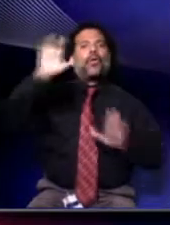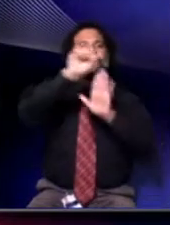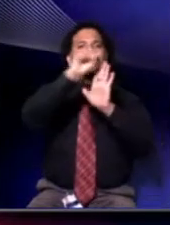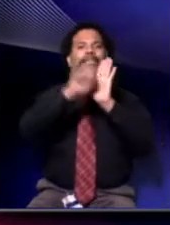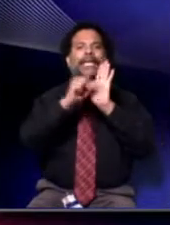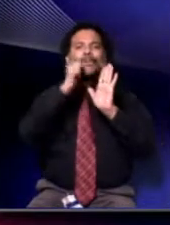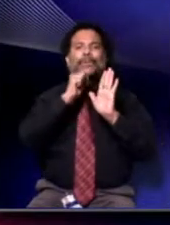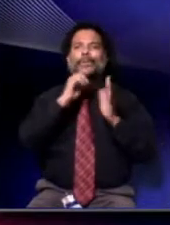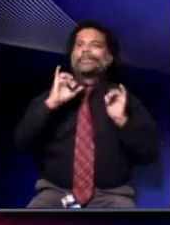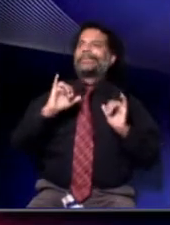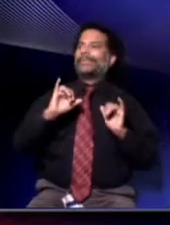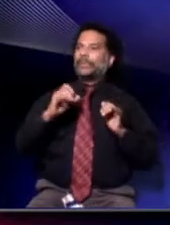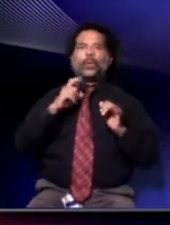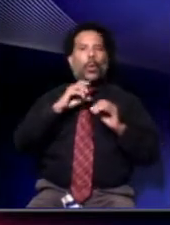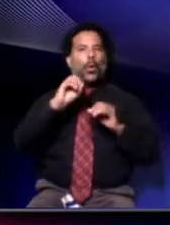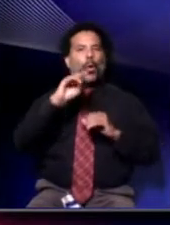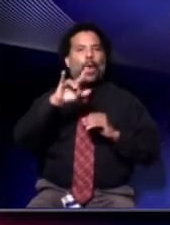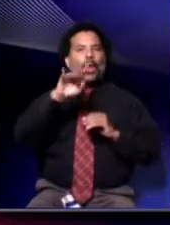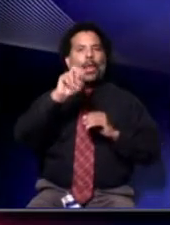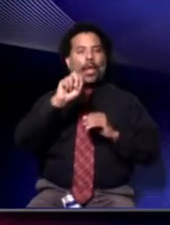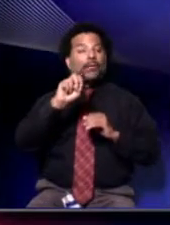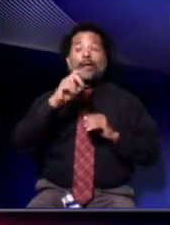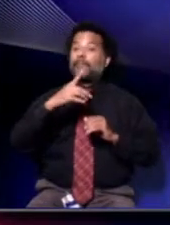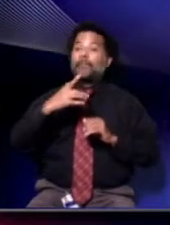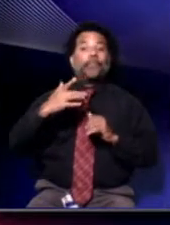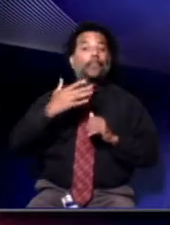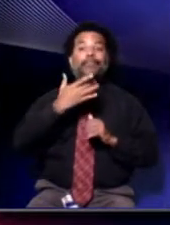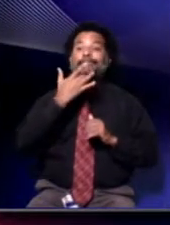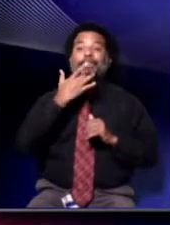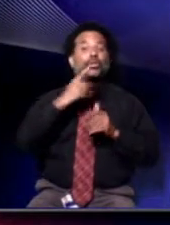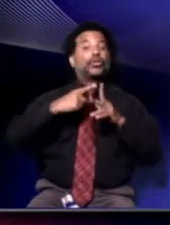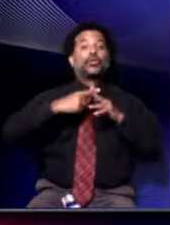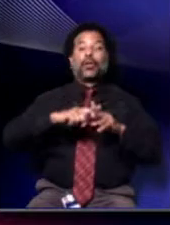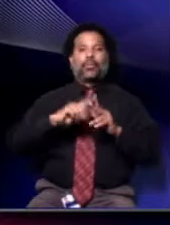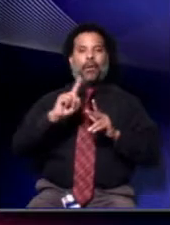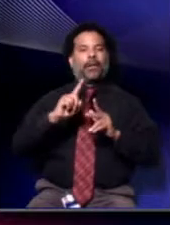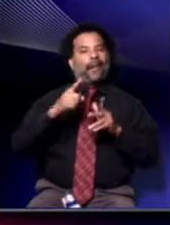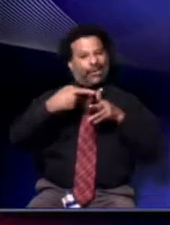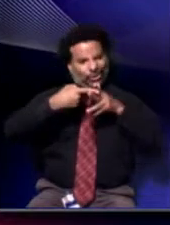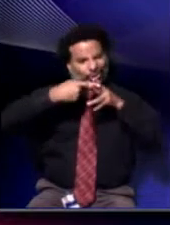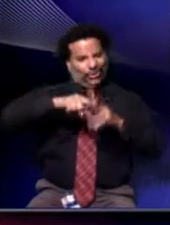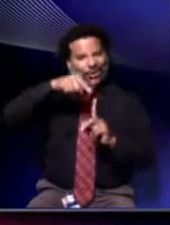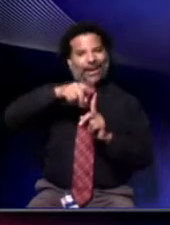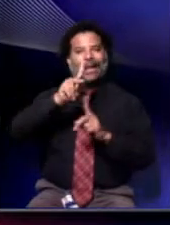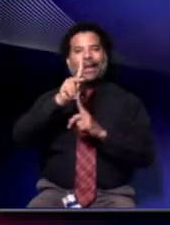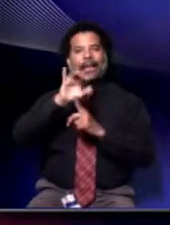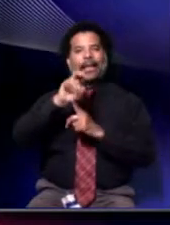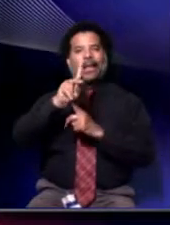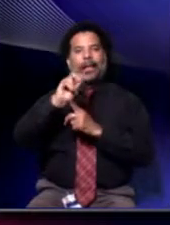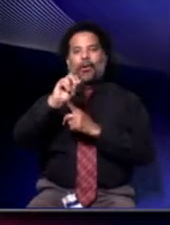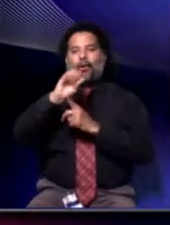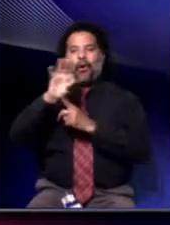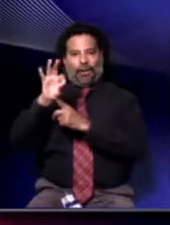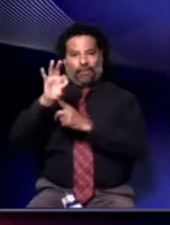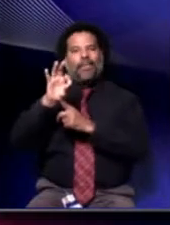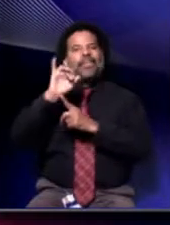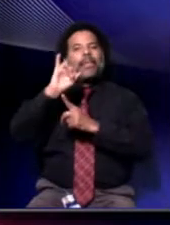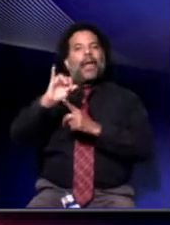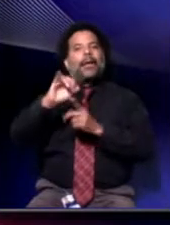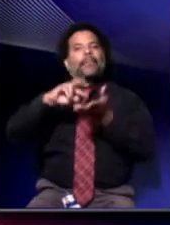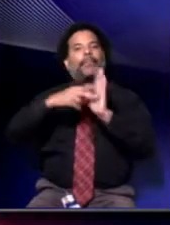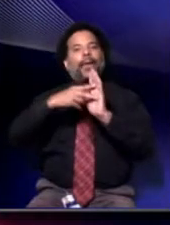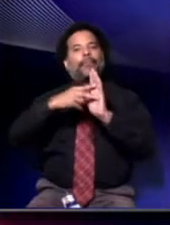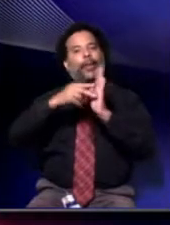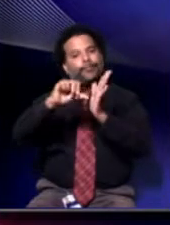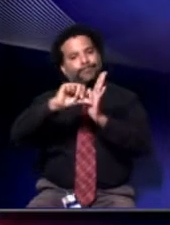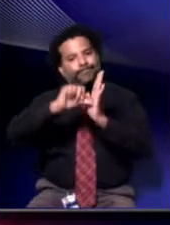video, kind of like you would do at a school or a district, should be a kickoff, letting people know that they're appreciated here and welcome back to a first year. And